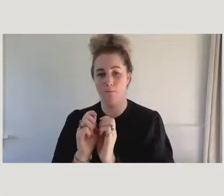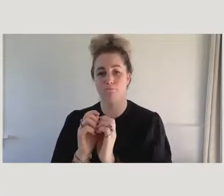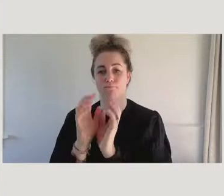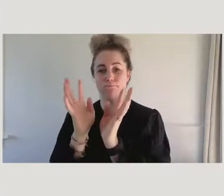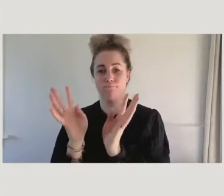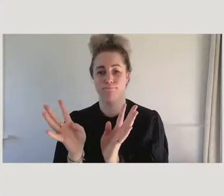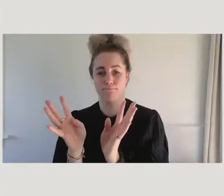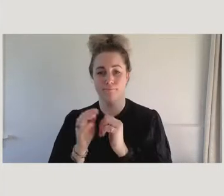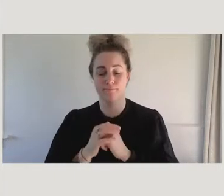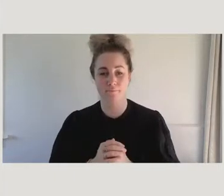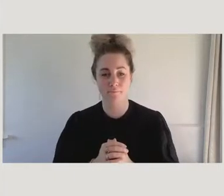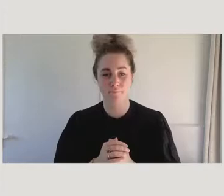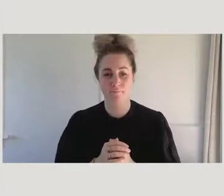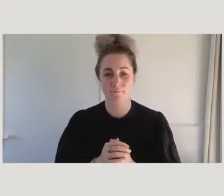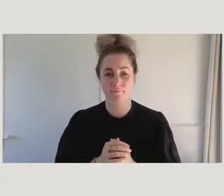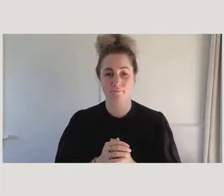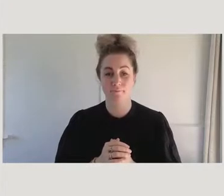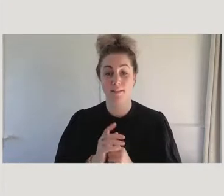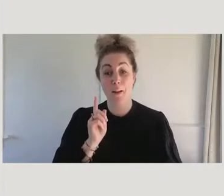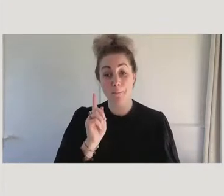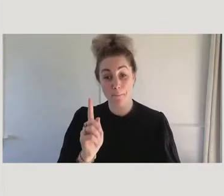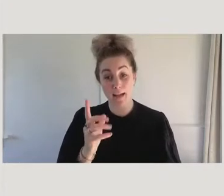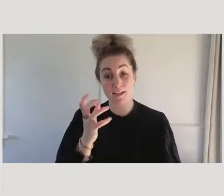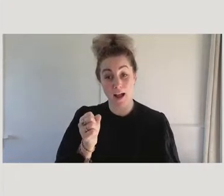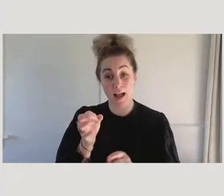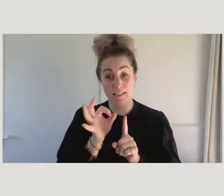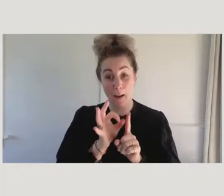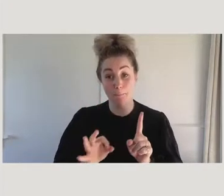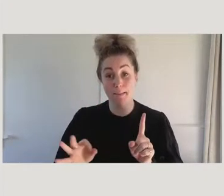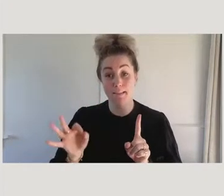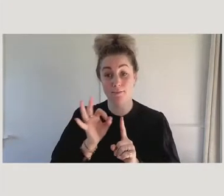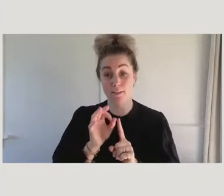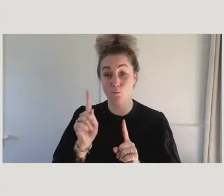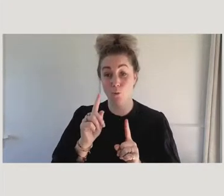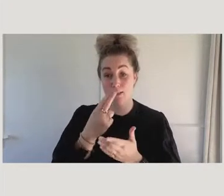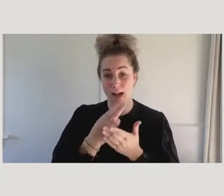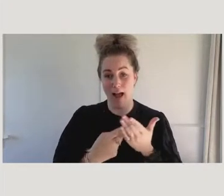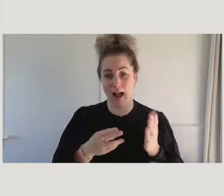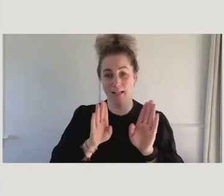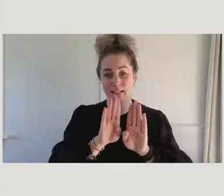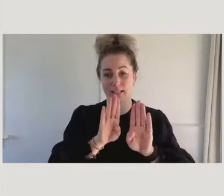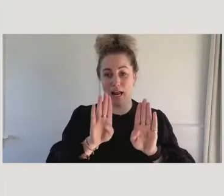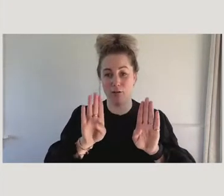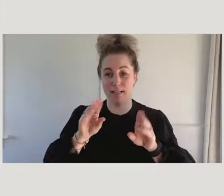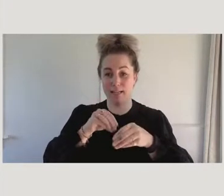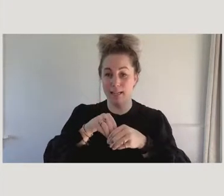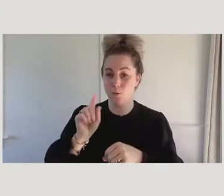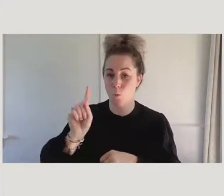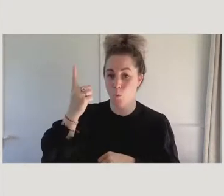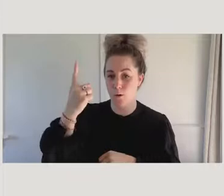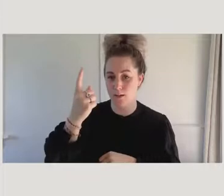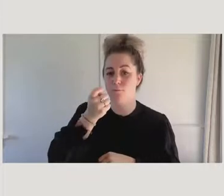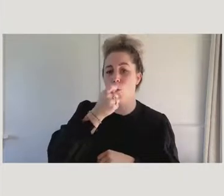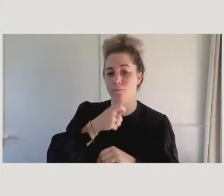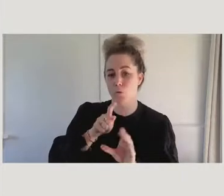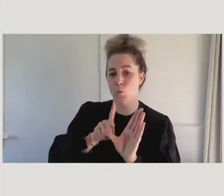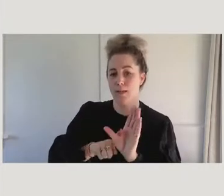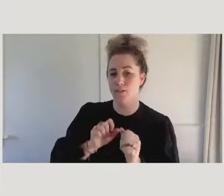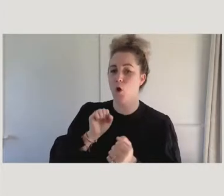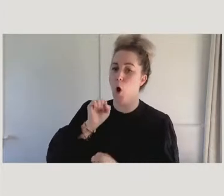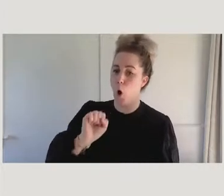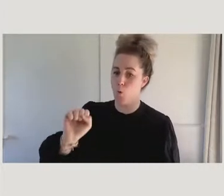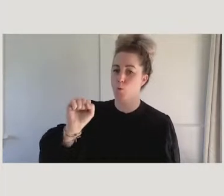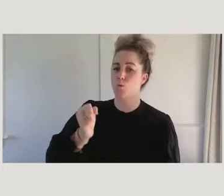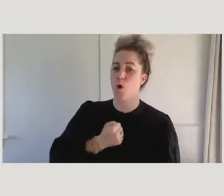a but I did have a Pacific Arts Gallery in Auckland Ohio Scenic art for a few years